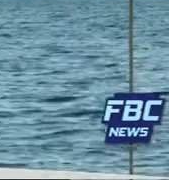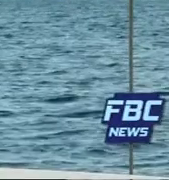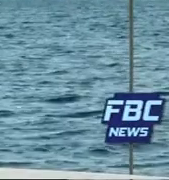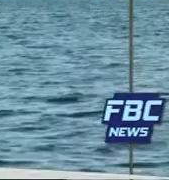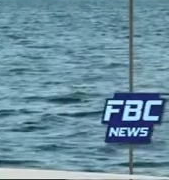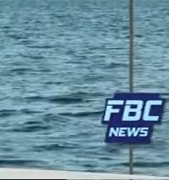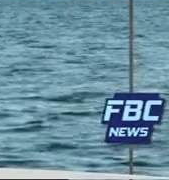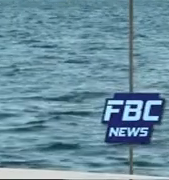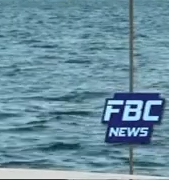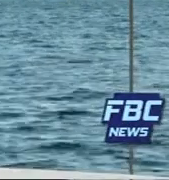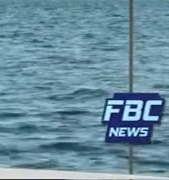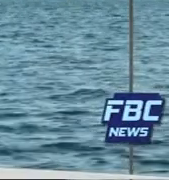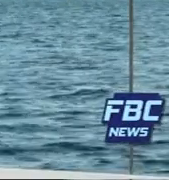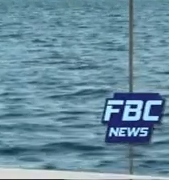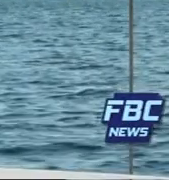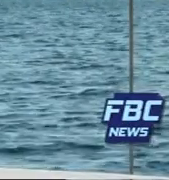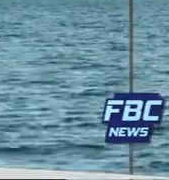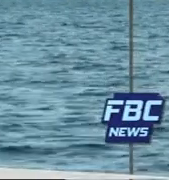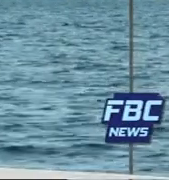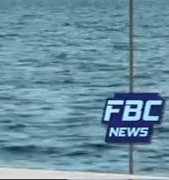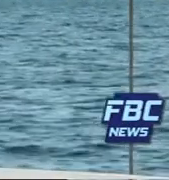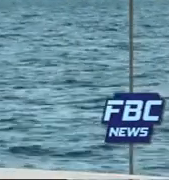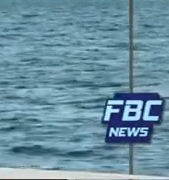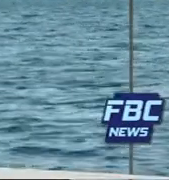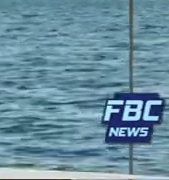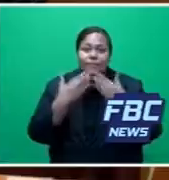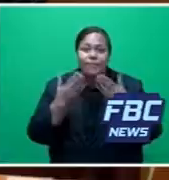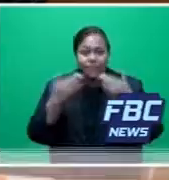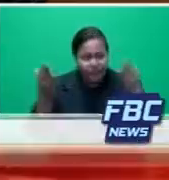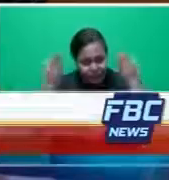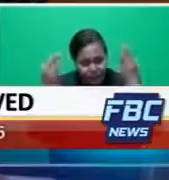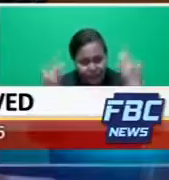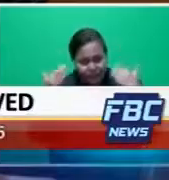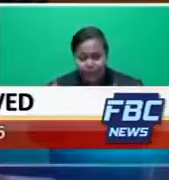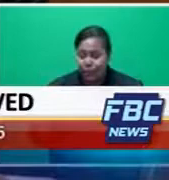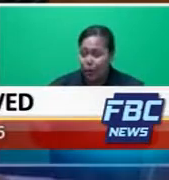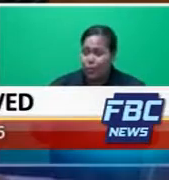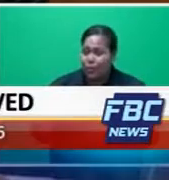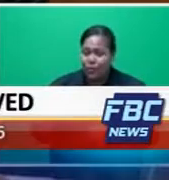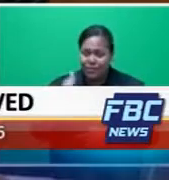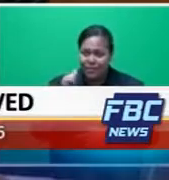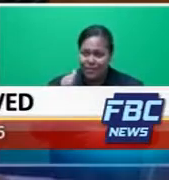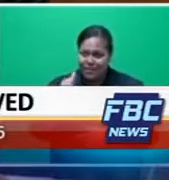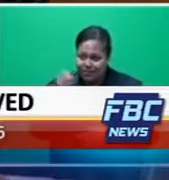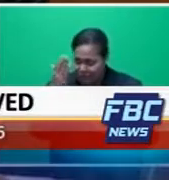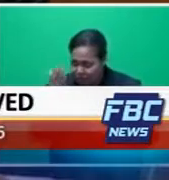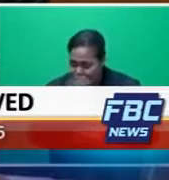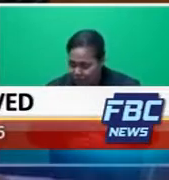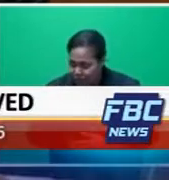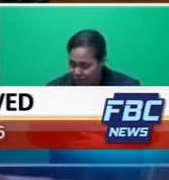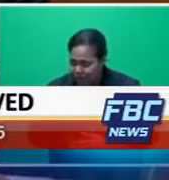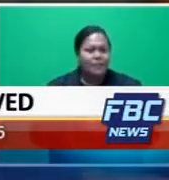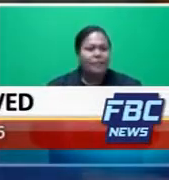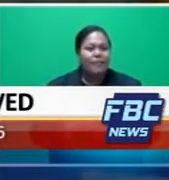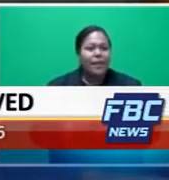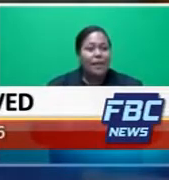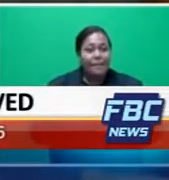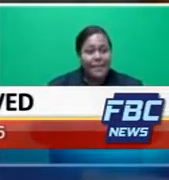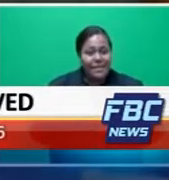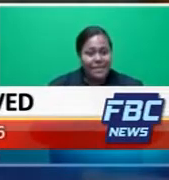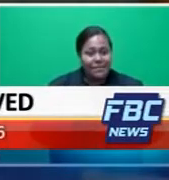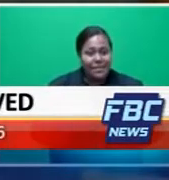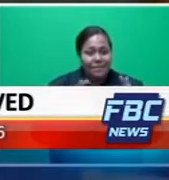due to the impact of Tropical Cyclone Winston. While responding to a question from Opposition MP Lenora